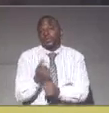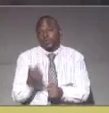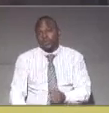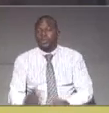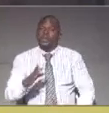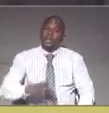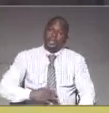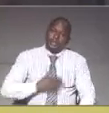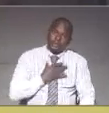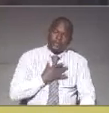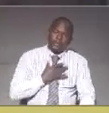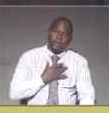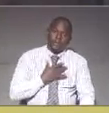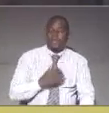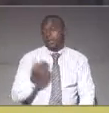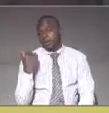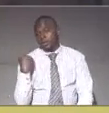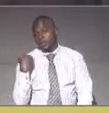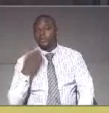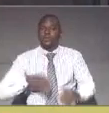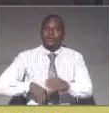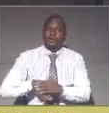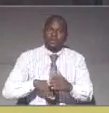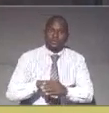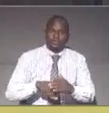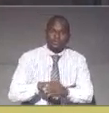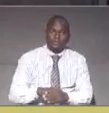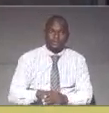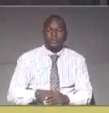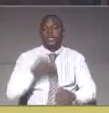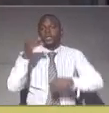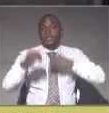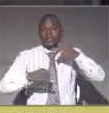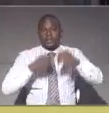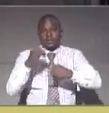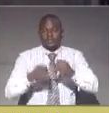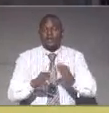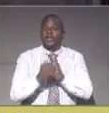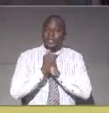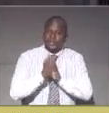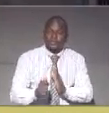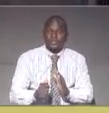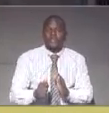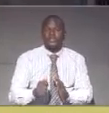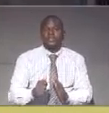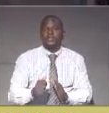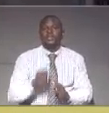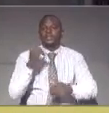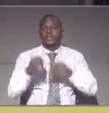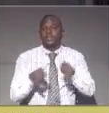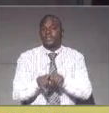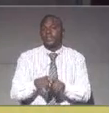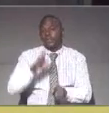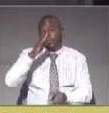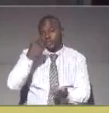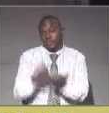visited a former footballer, it's international. He played for Express, he played for Uganda